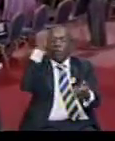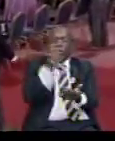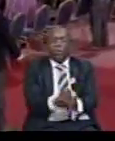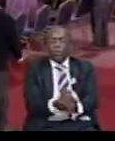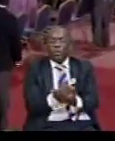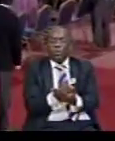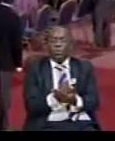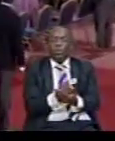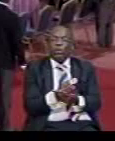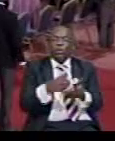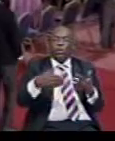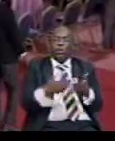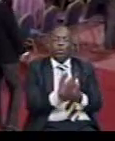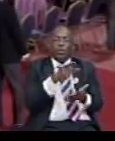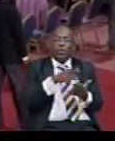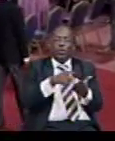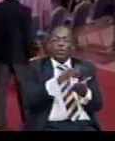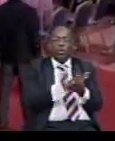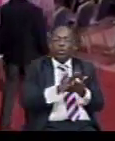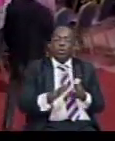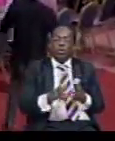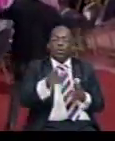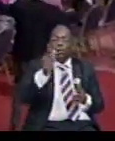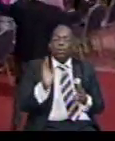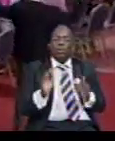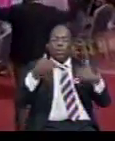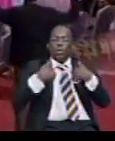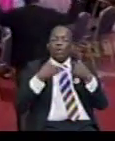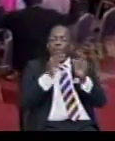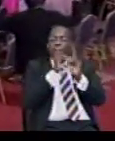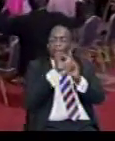New purity, God has answered.